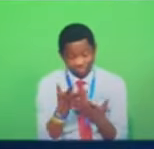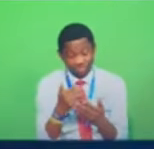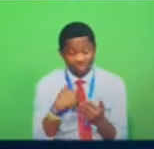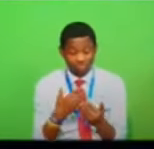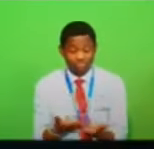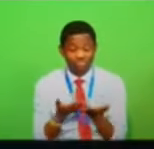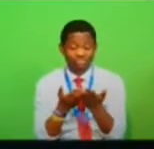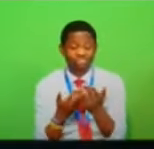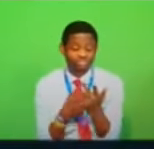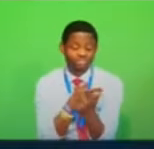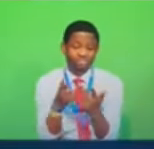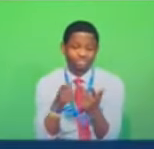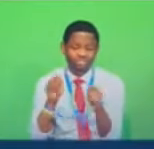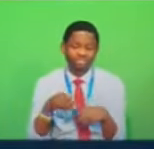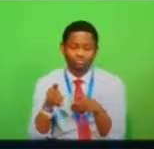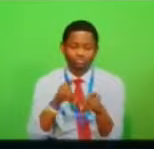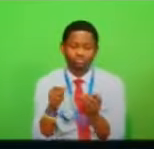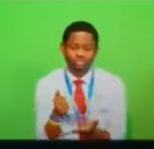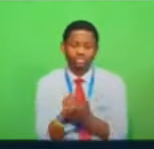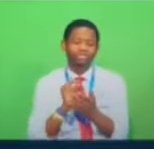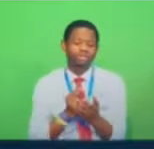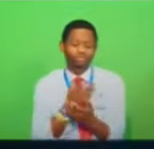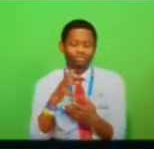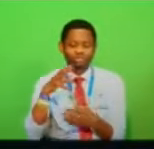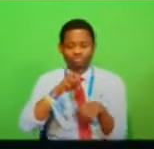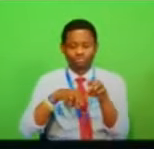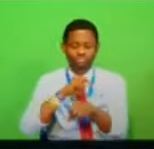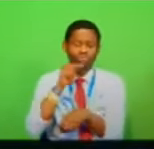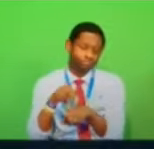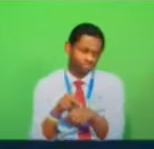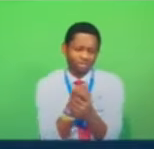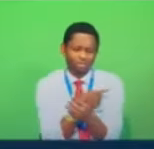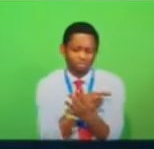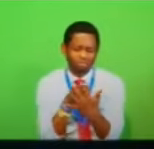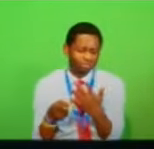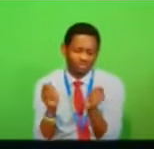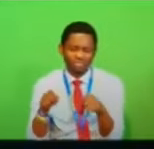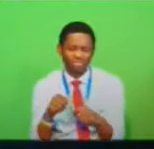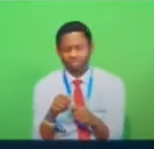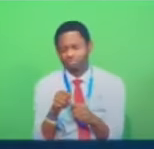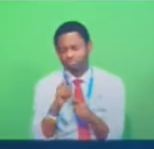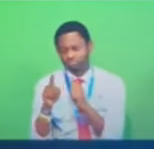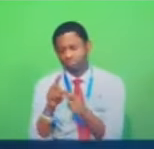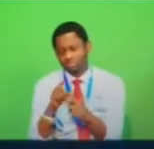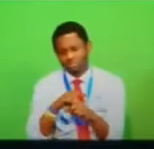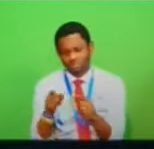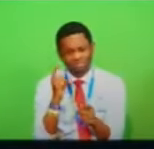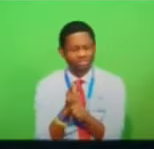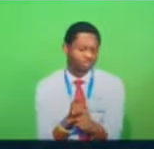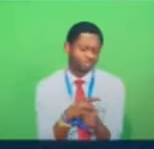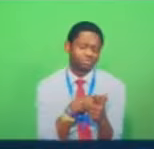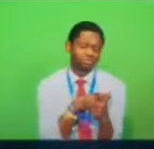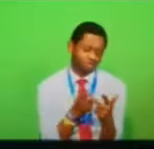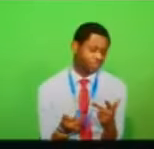three things we can do to help us to take the spheres. There are many of the spheres we cannot talk about in